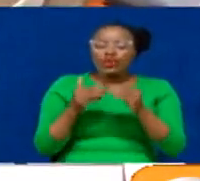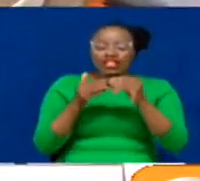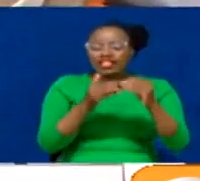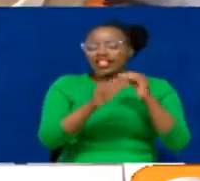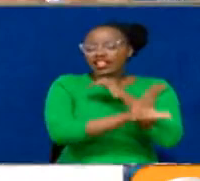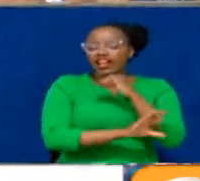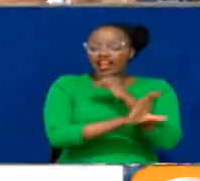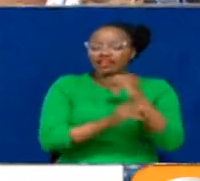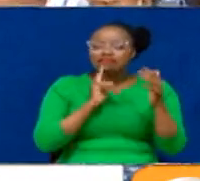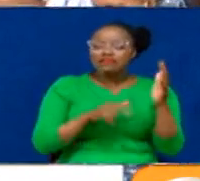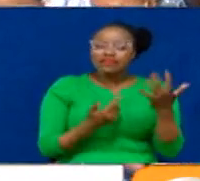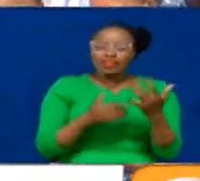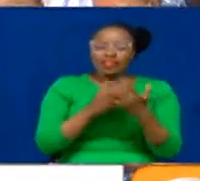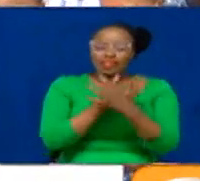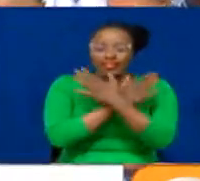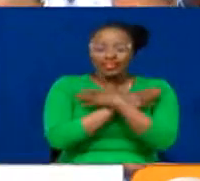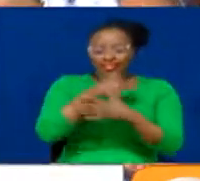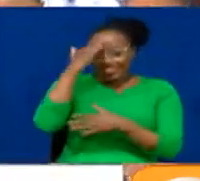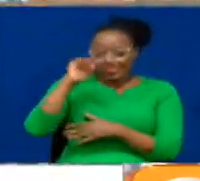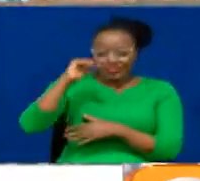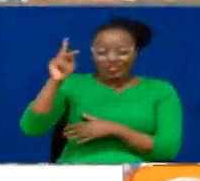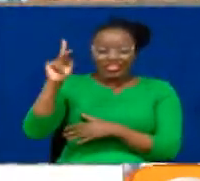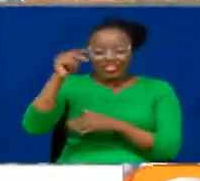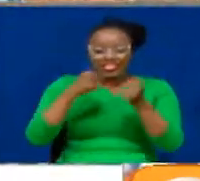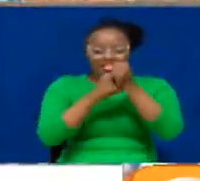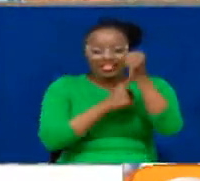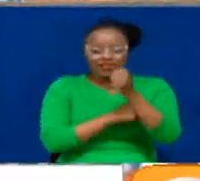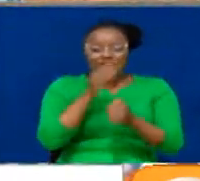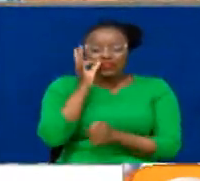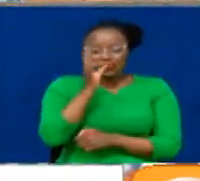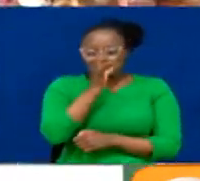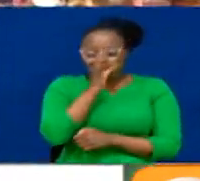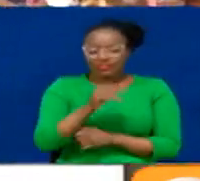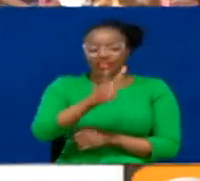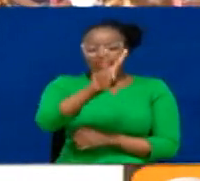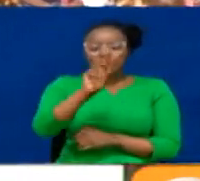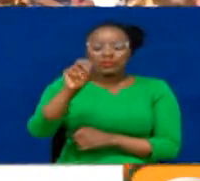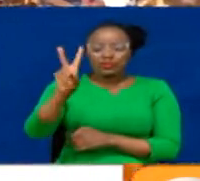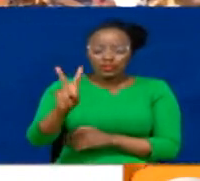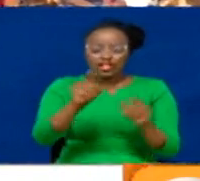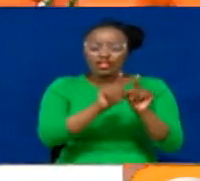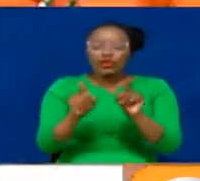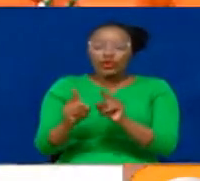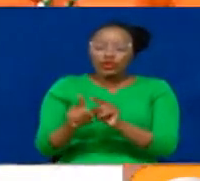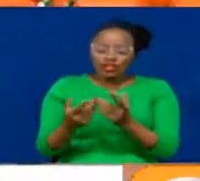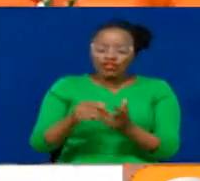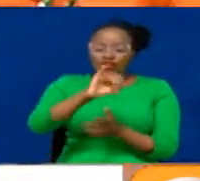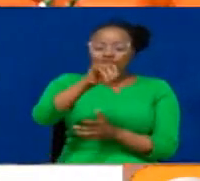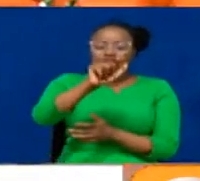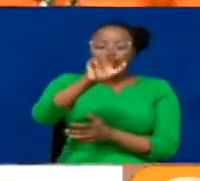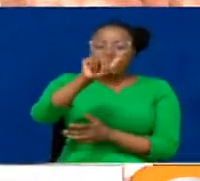Leaders here termed Odinga as a friend of the mountain after his support of Mwai Kibaki in 2002, as well as